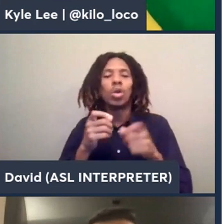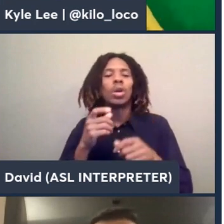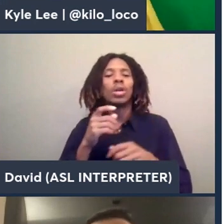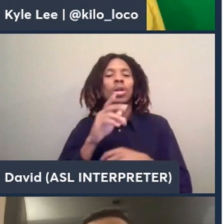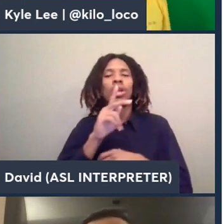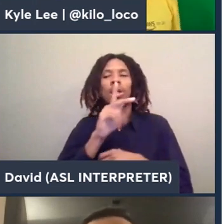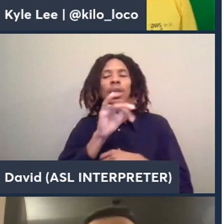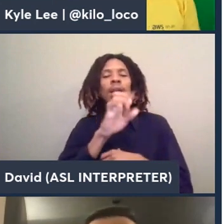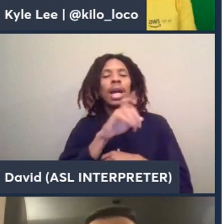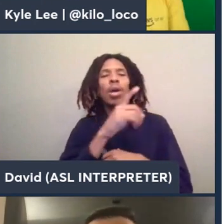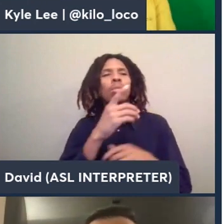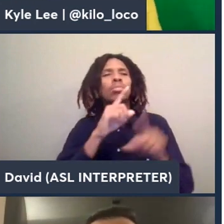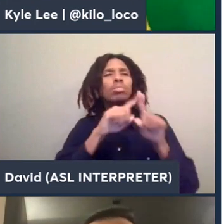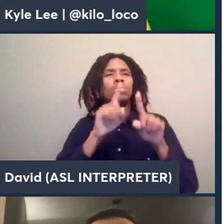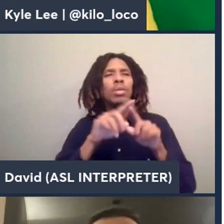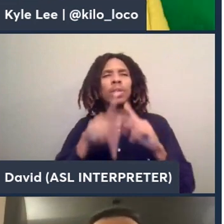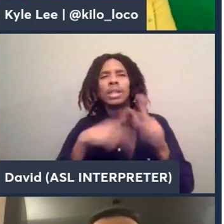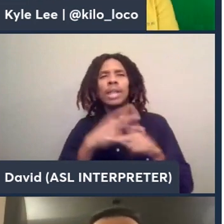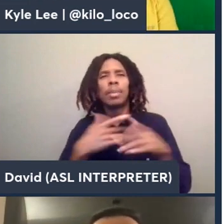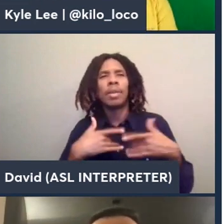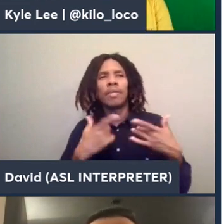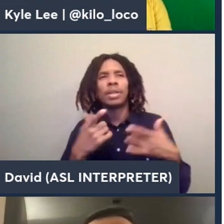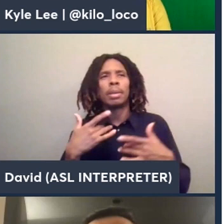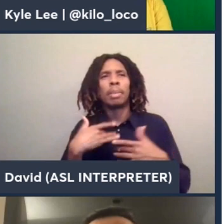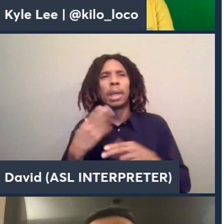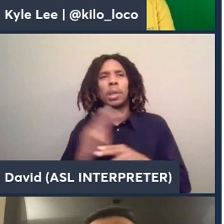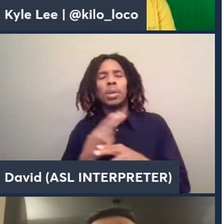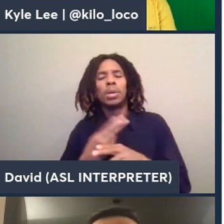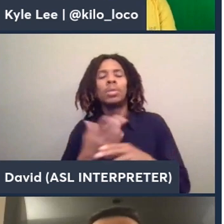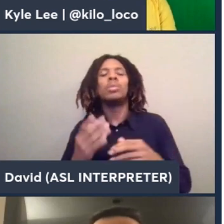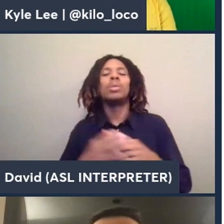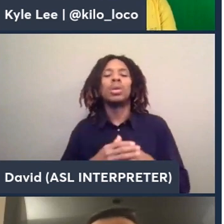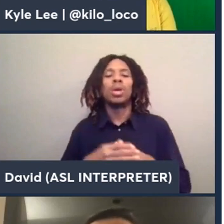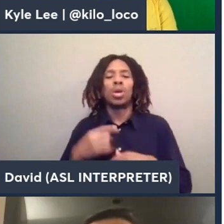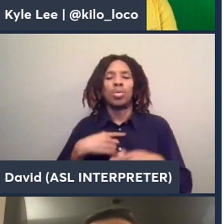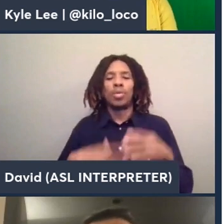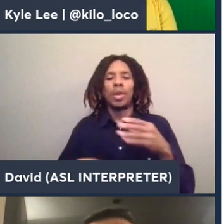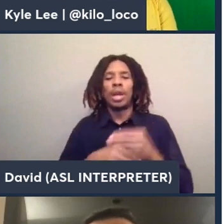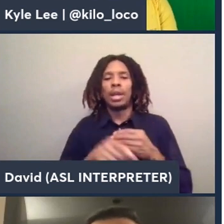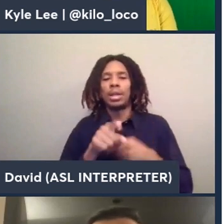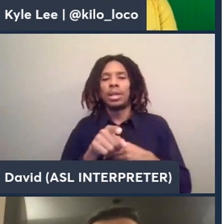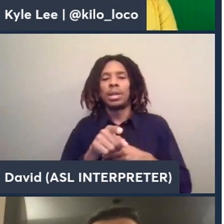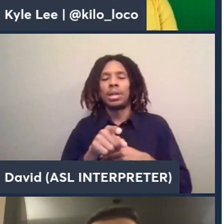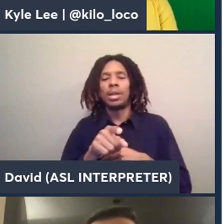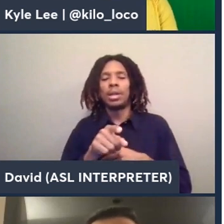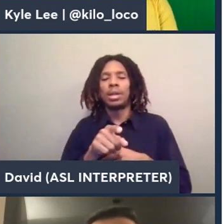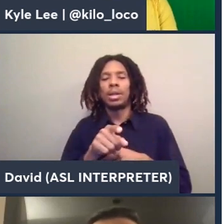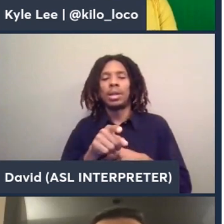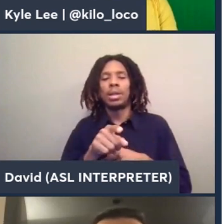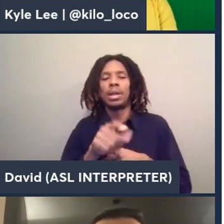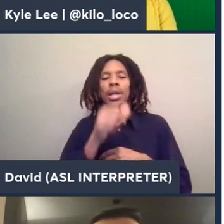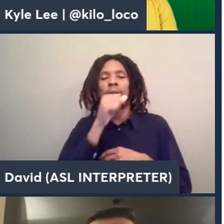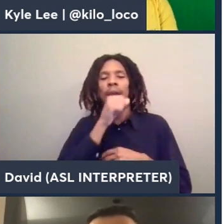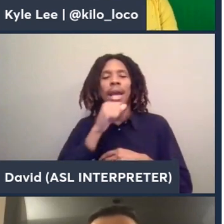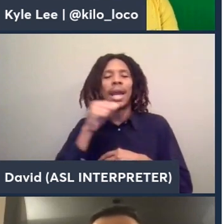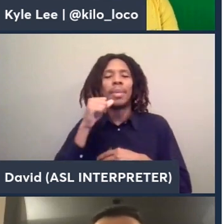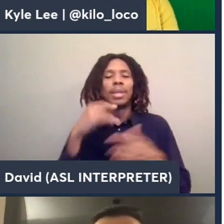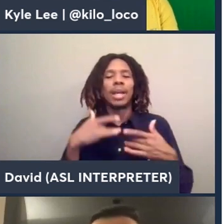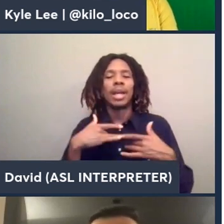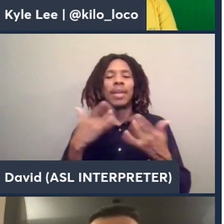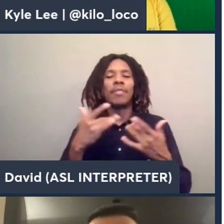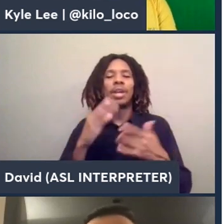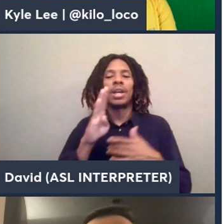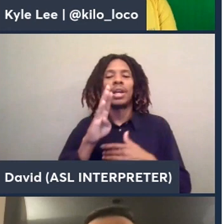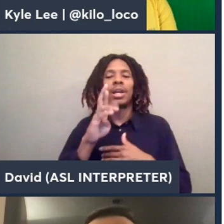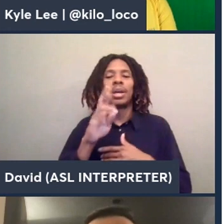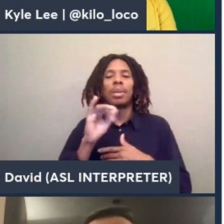of events that customers use, what we have added here is adding an Amazon EventBridge within event